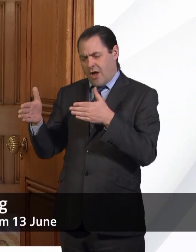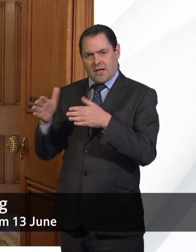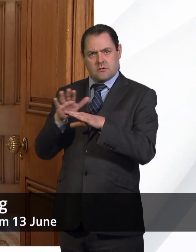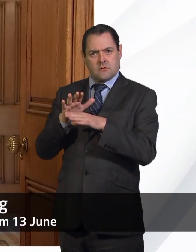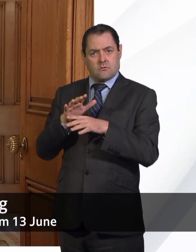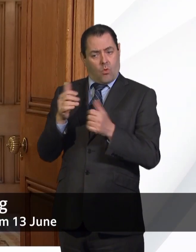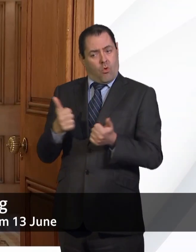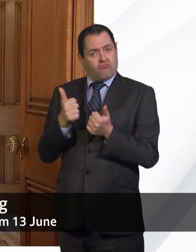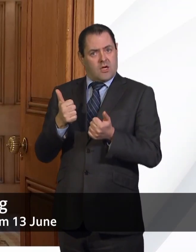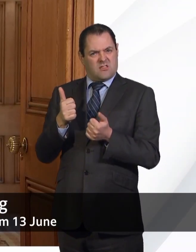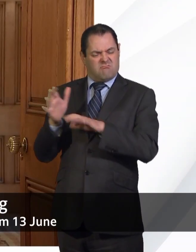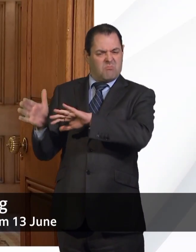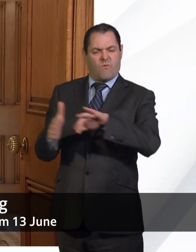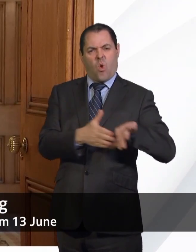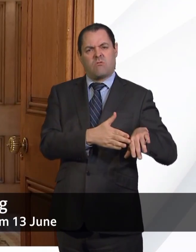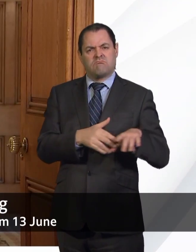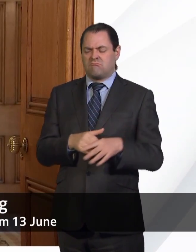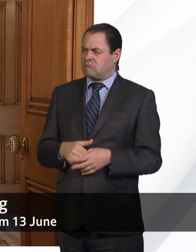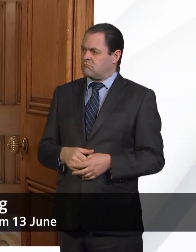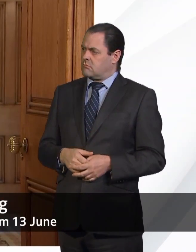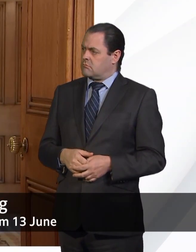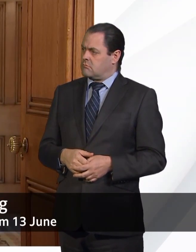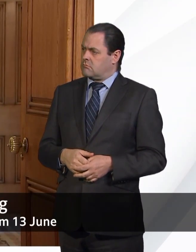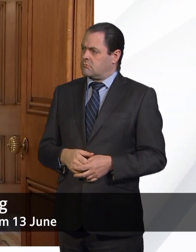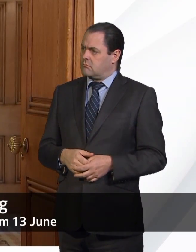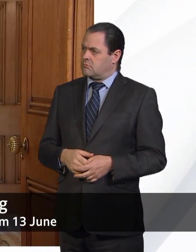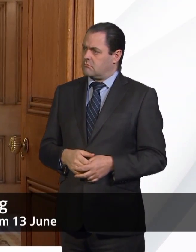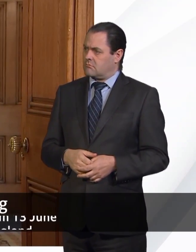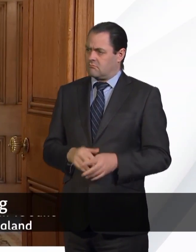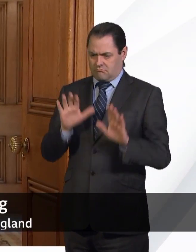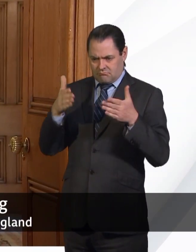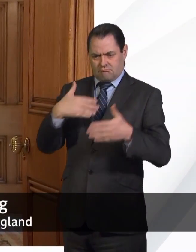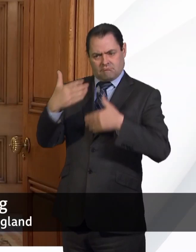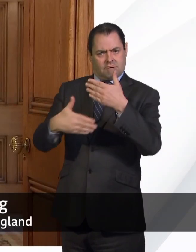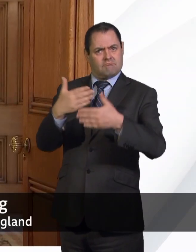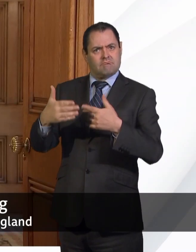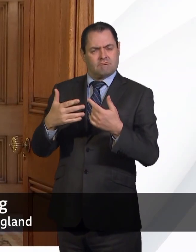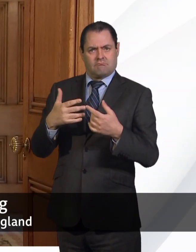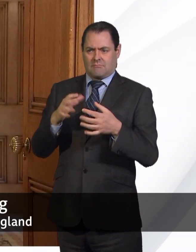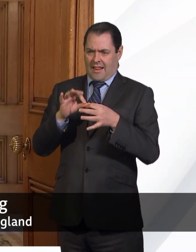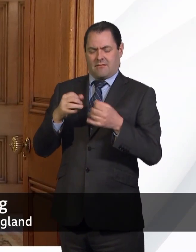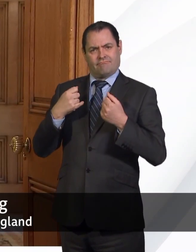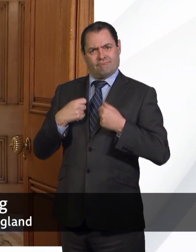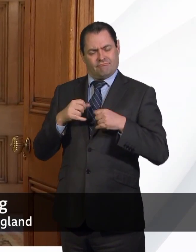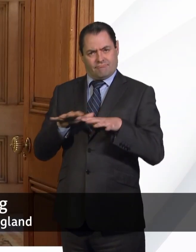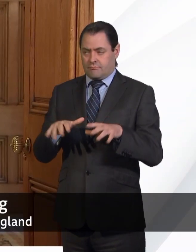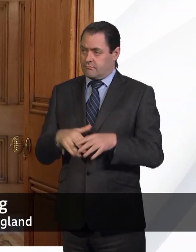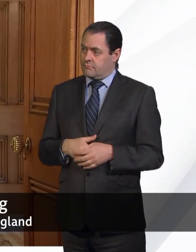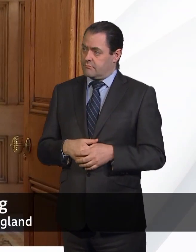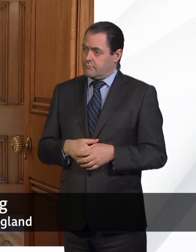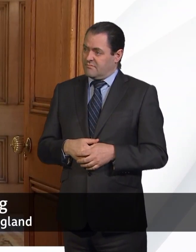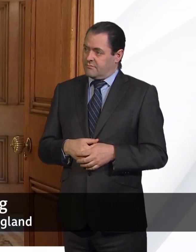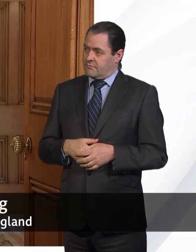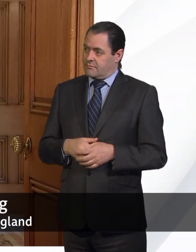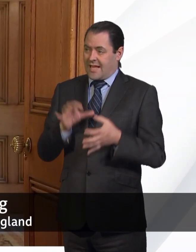true, let's crack on with our programme and getting our messages across. And on